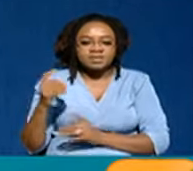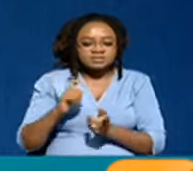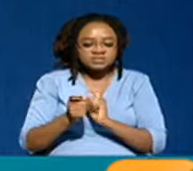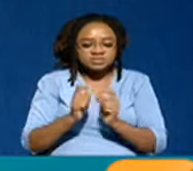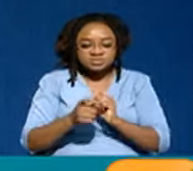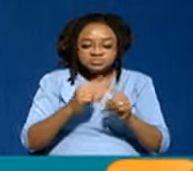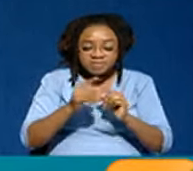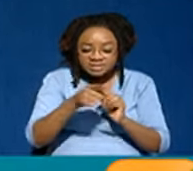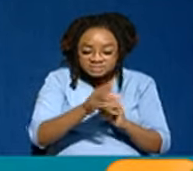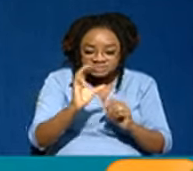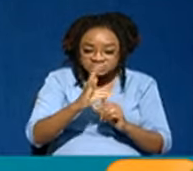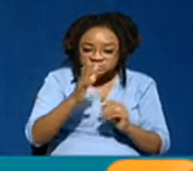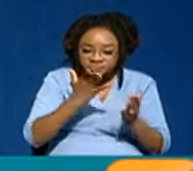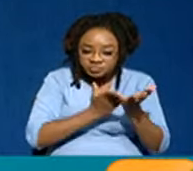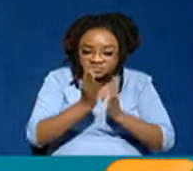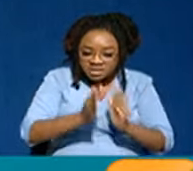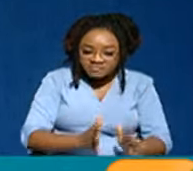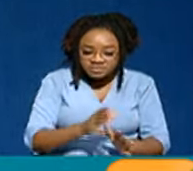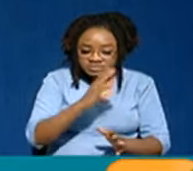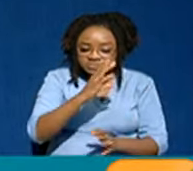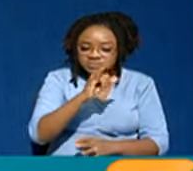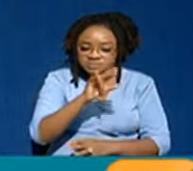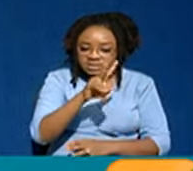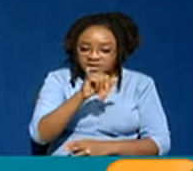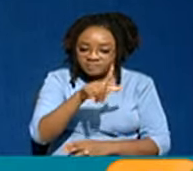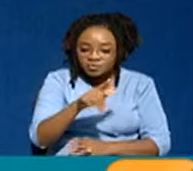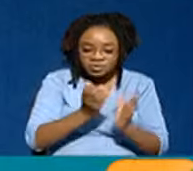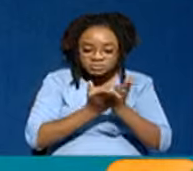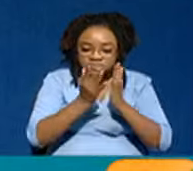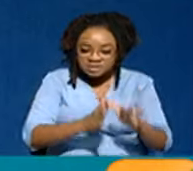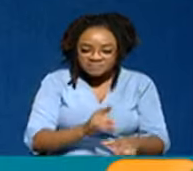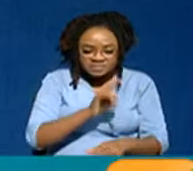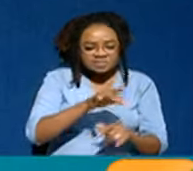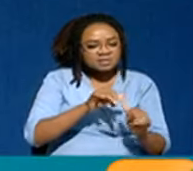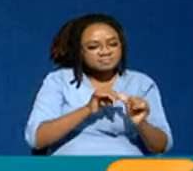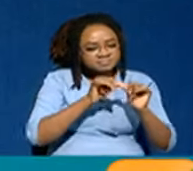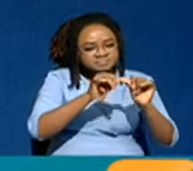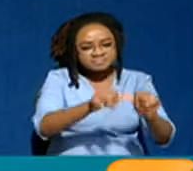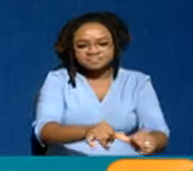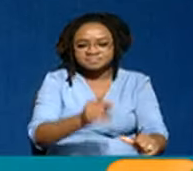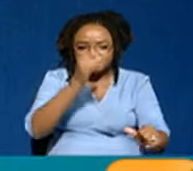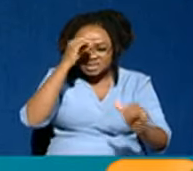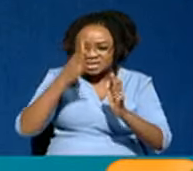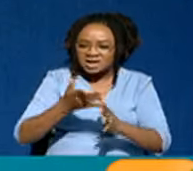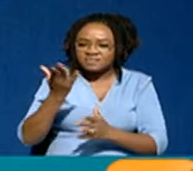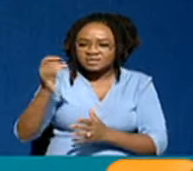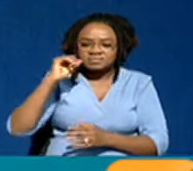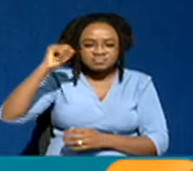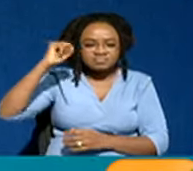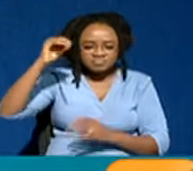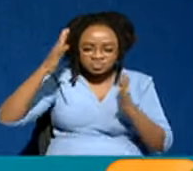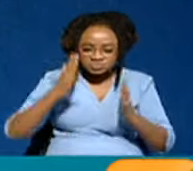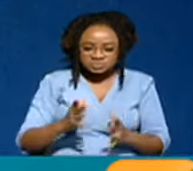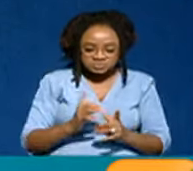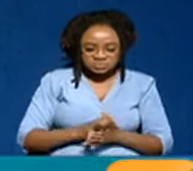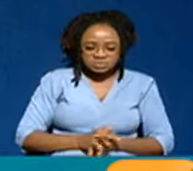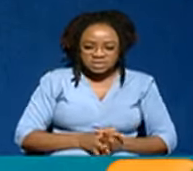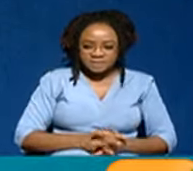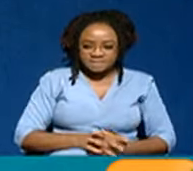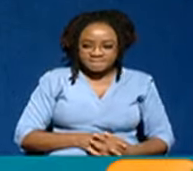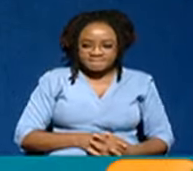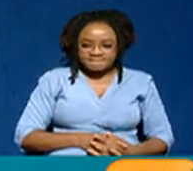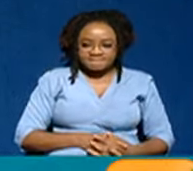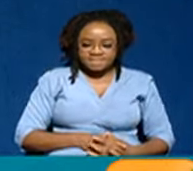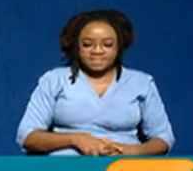And if you come and deny them the rights, then you will come and go. These governors come and go. The politicians, I'm telling you. Even during